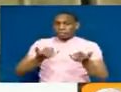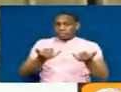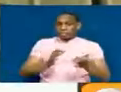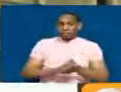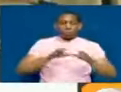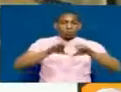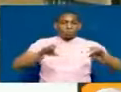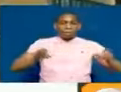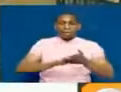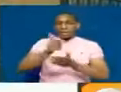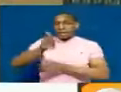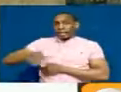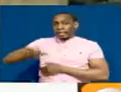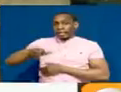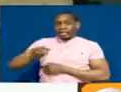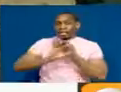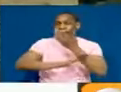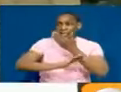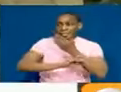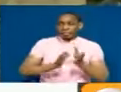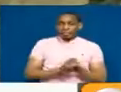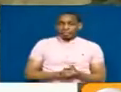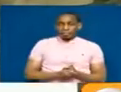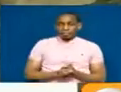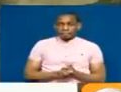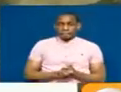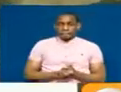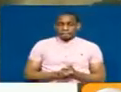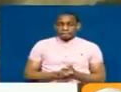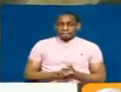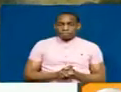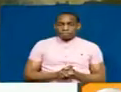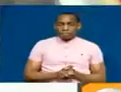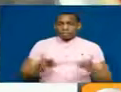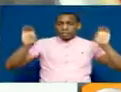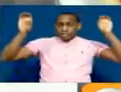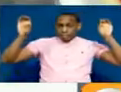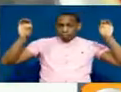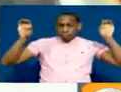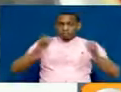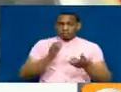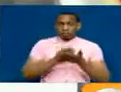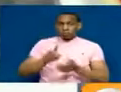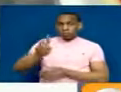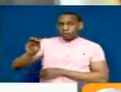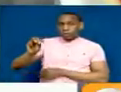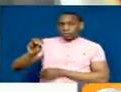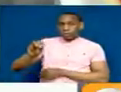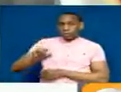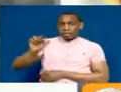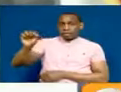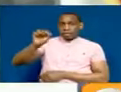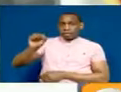now is to market alternative sites in the country. But the idea is Ethiopia being 1 million